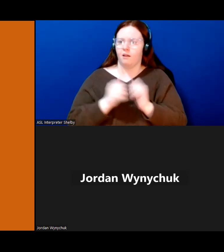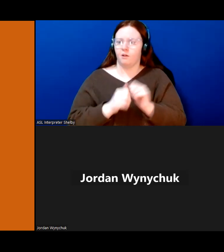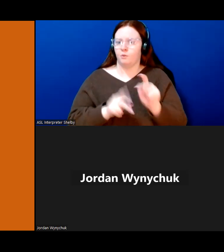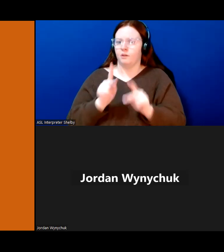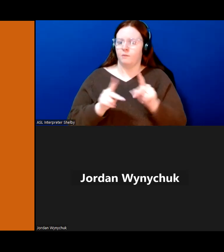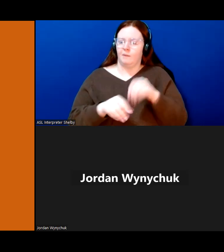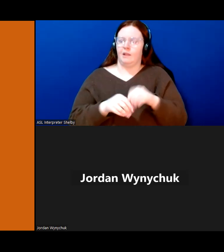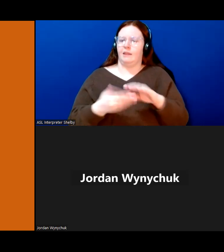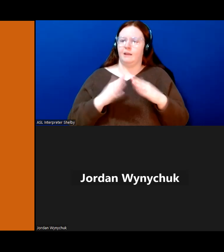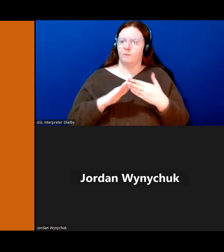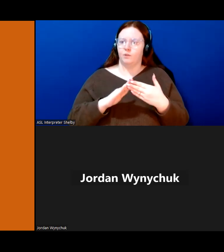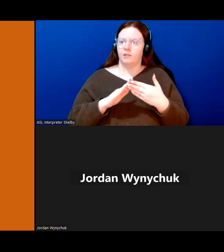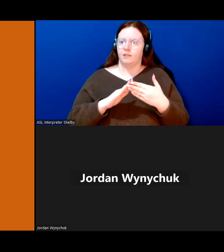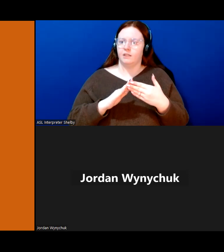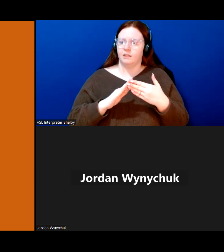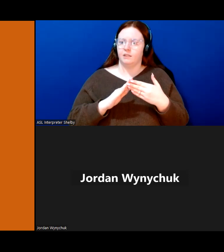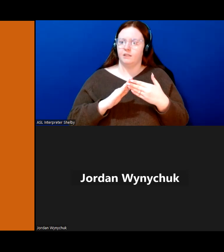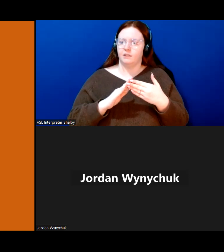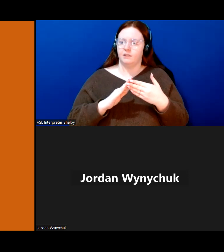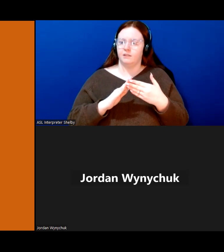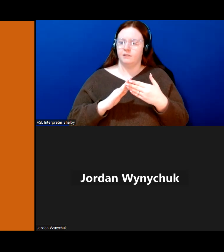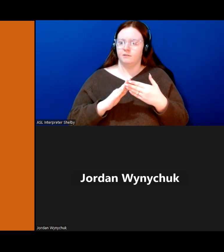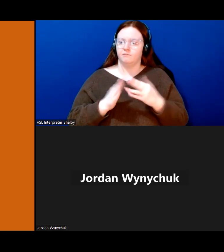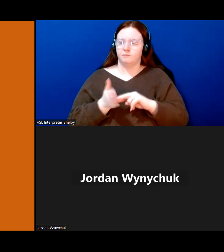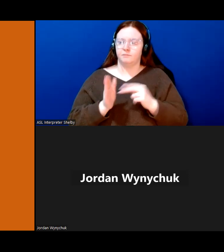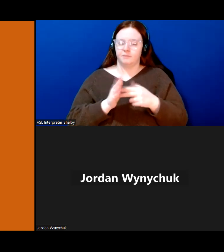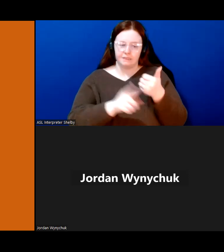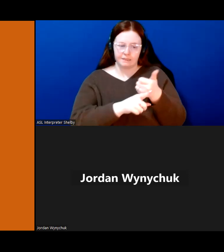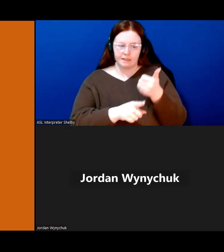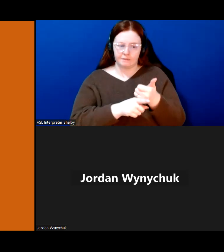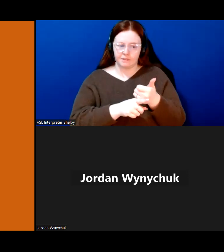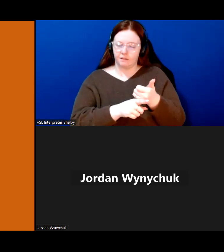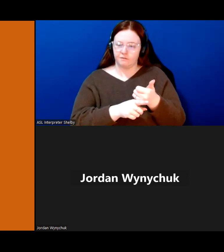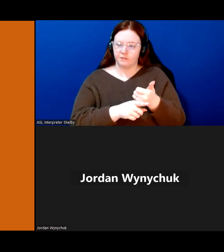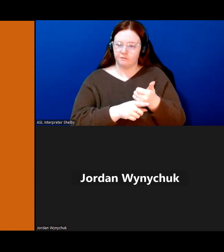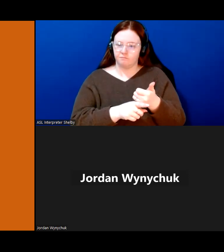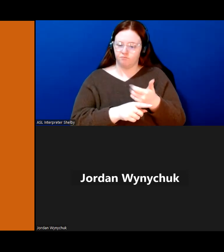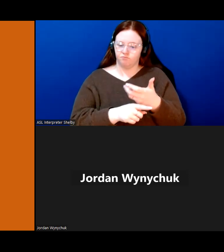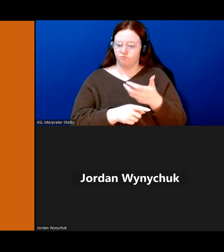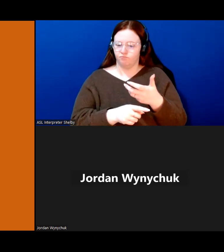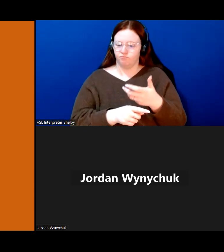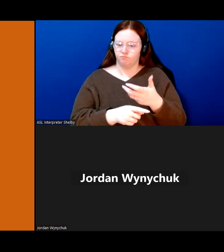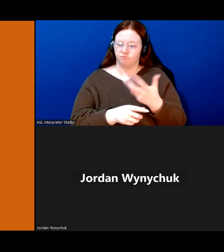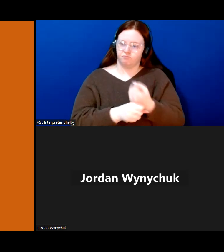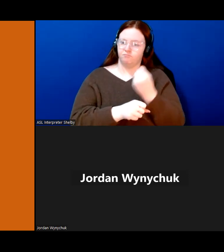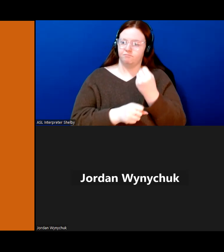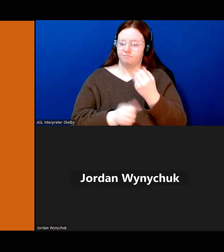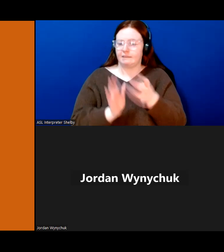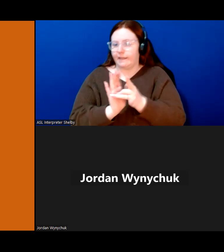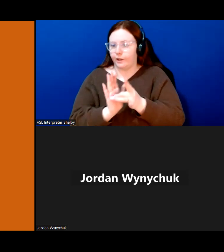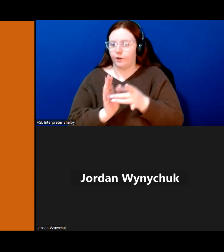the community and allowing them to take whatever items they want in regards to like a sticker, pin,